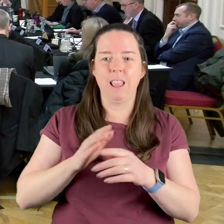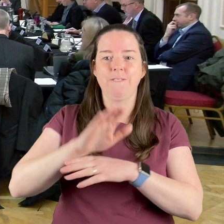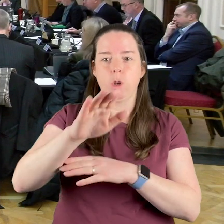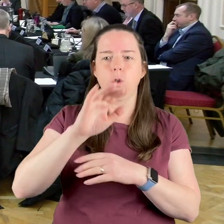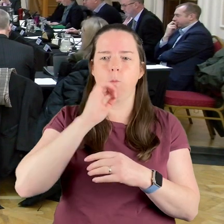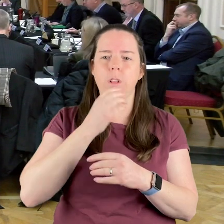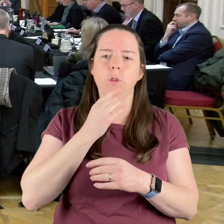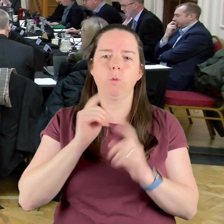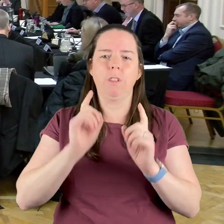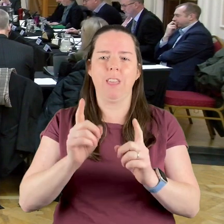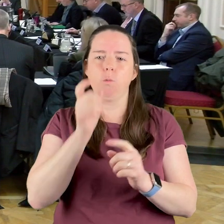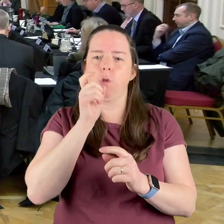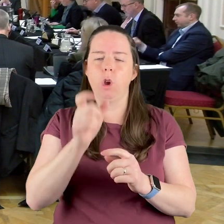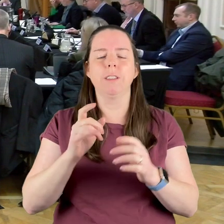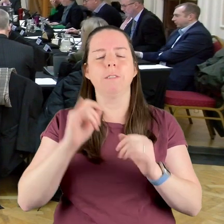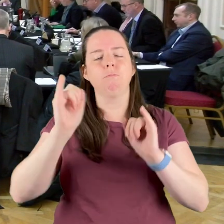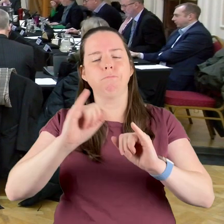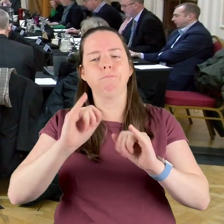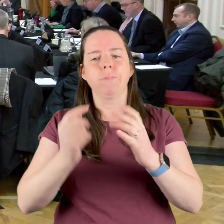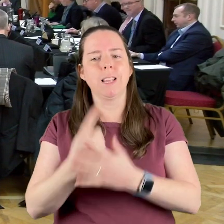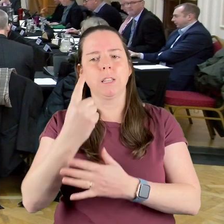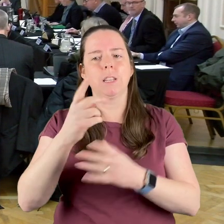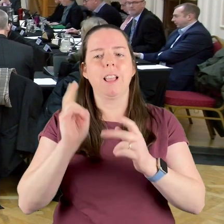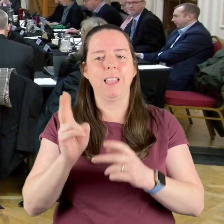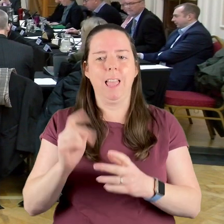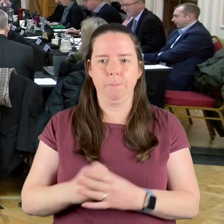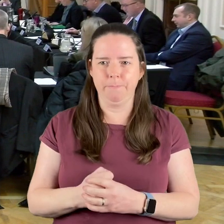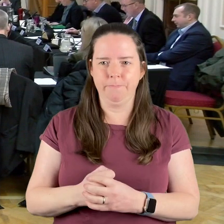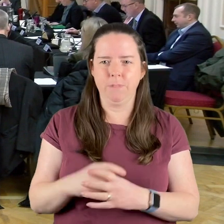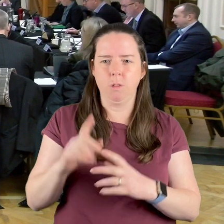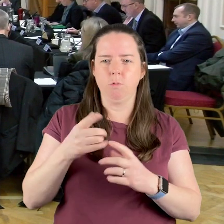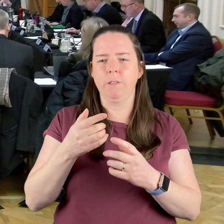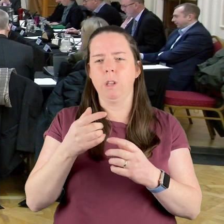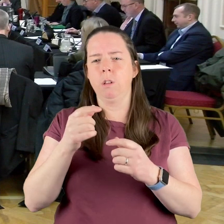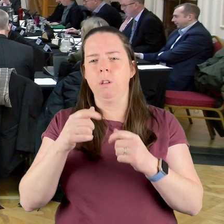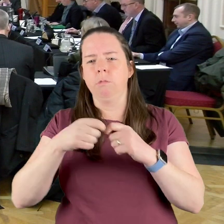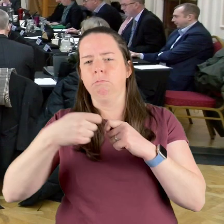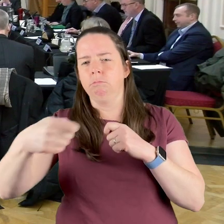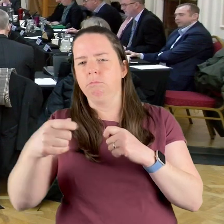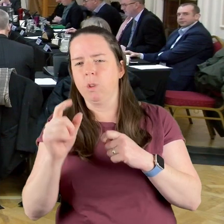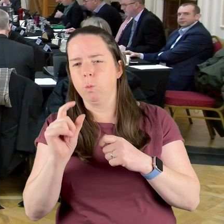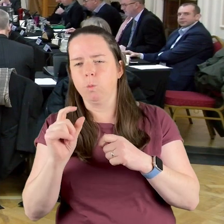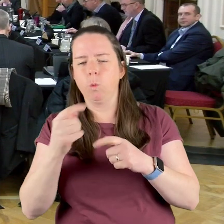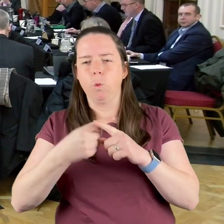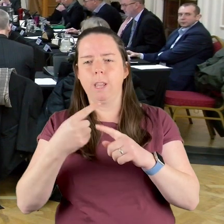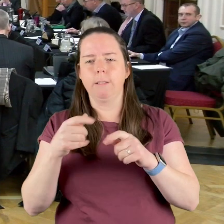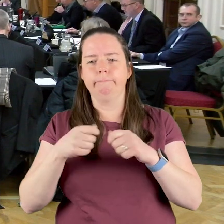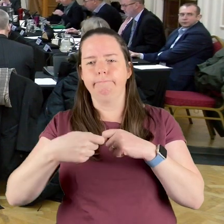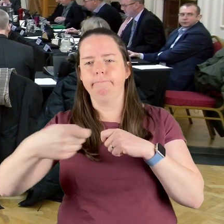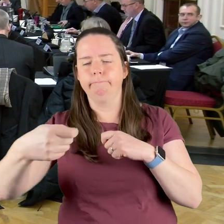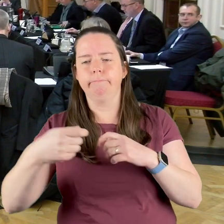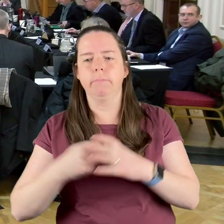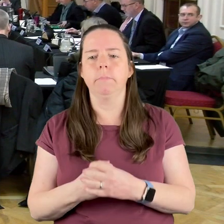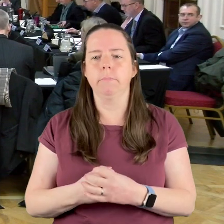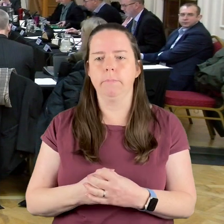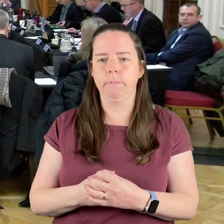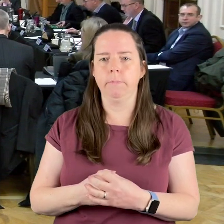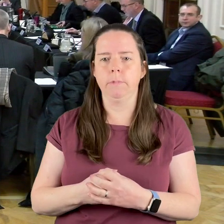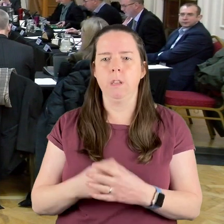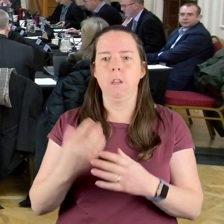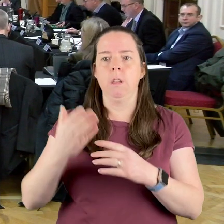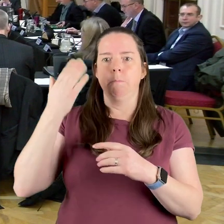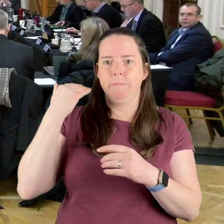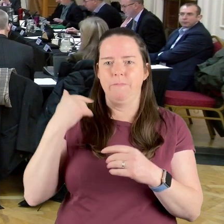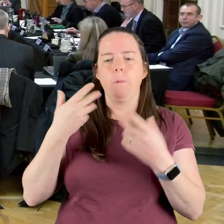serious incidents. And in the future, we won't be using that word serious incidents again. And now, if I probably quickly just